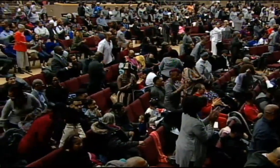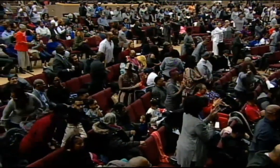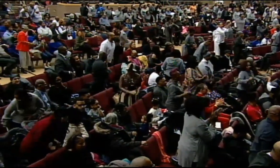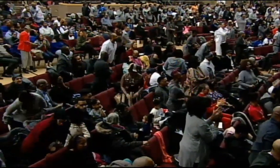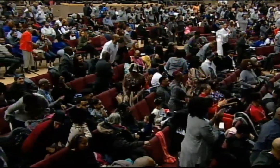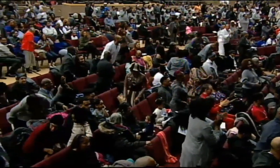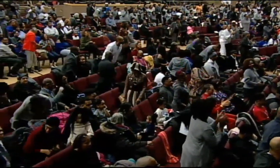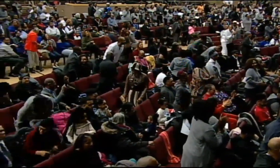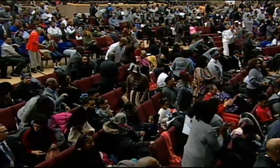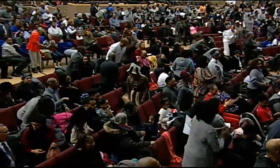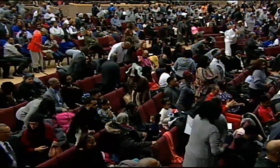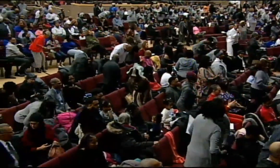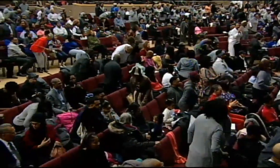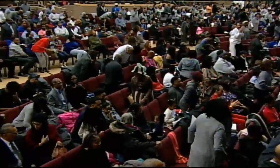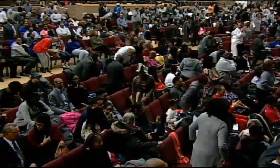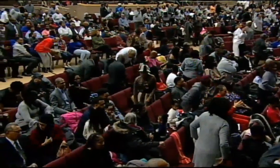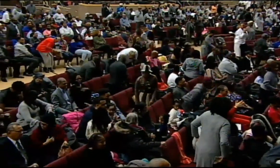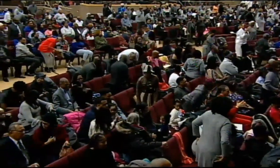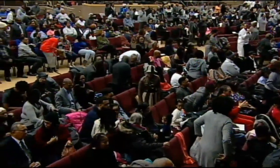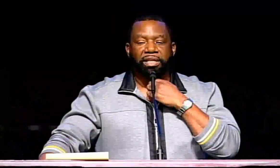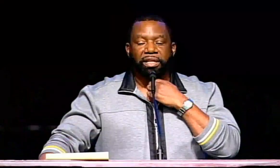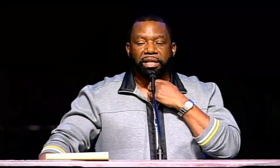All right.